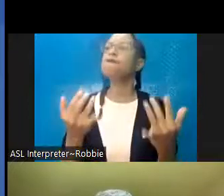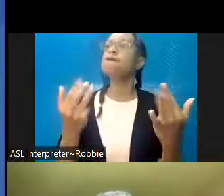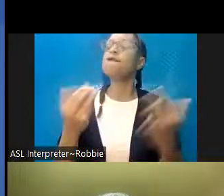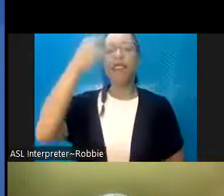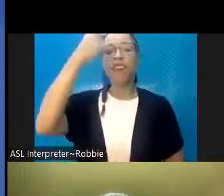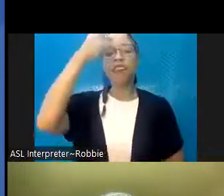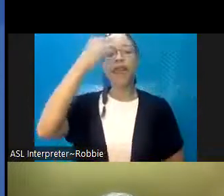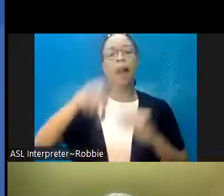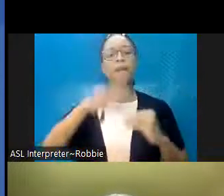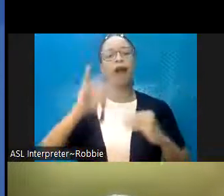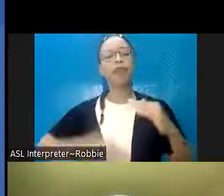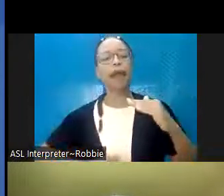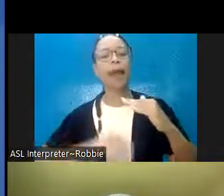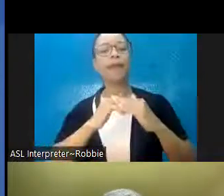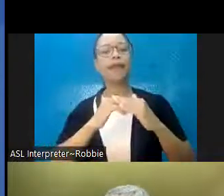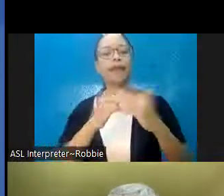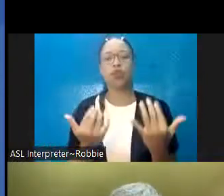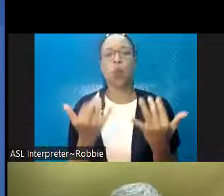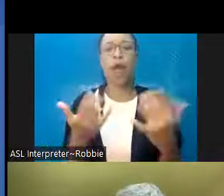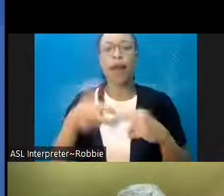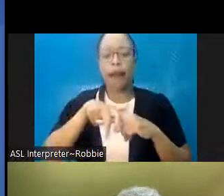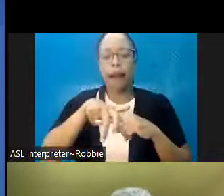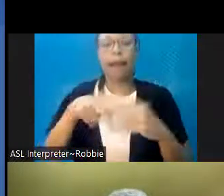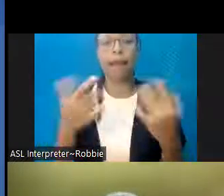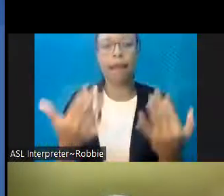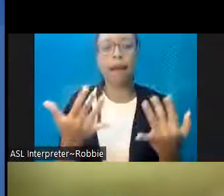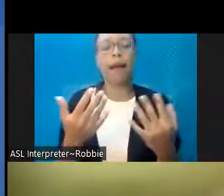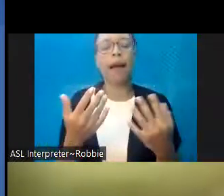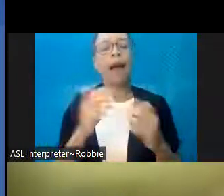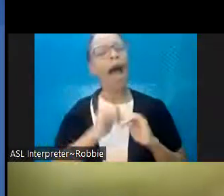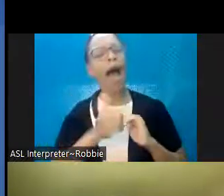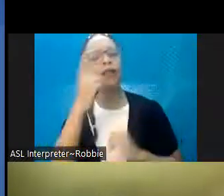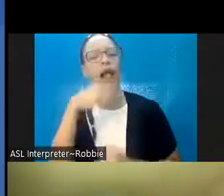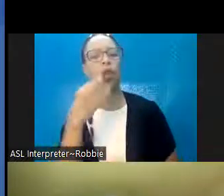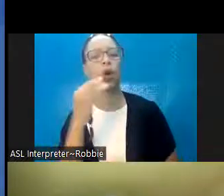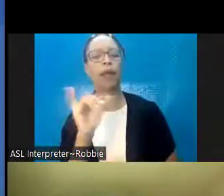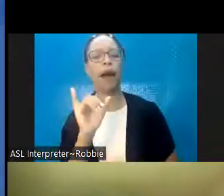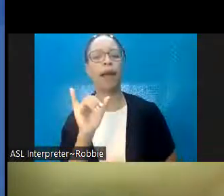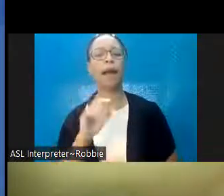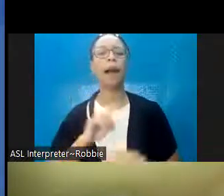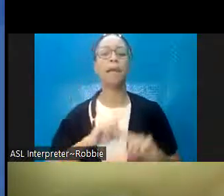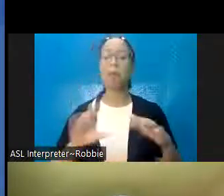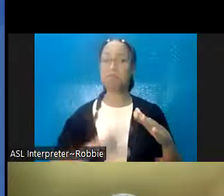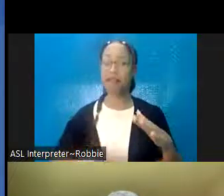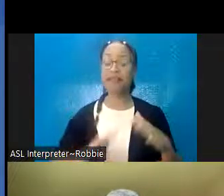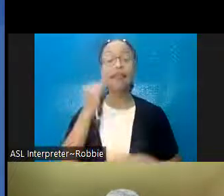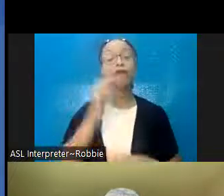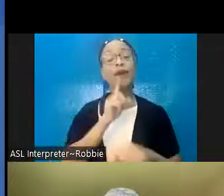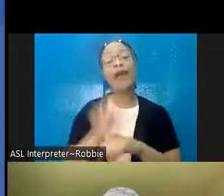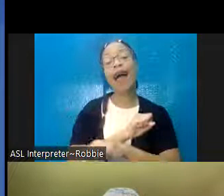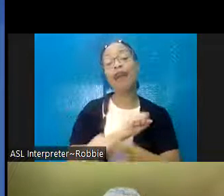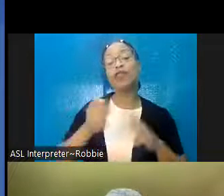is our capacity to anticipate? What would that design look like? But fundamentally, if we can actually